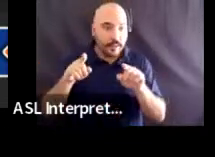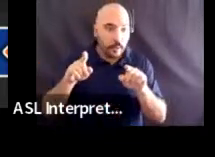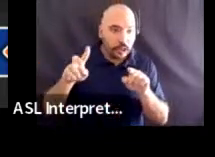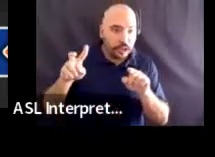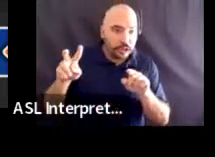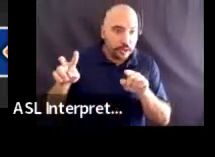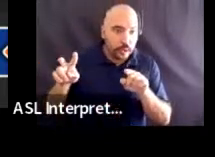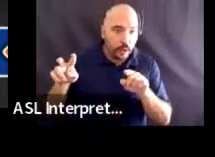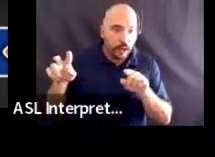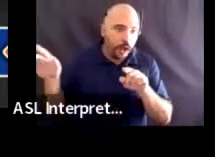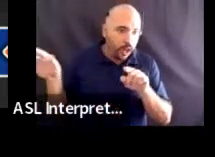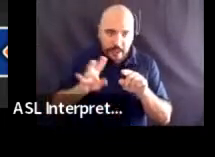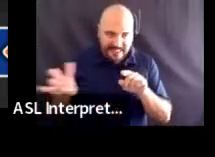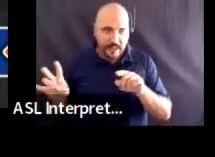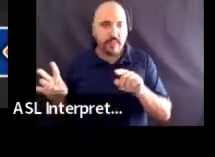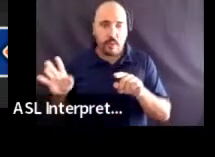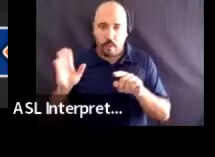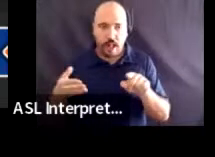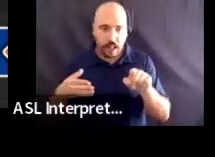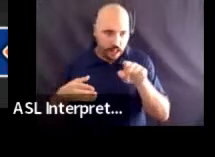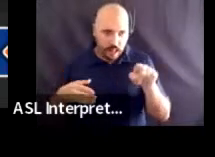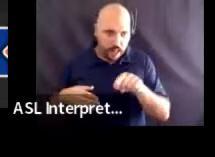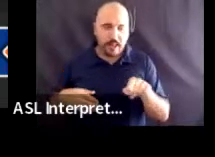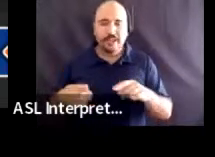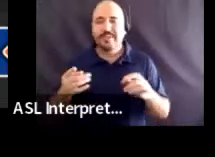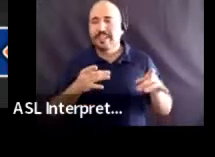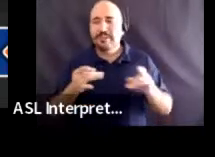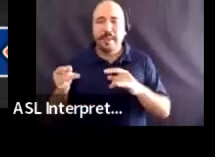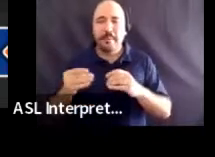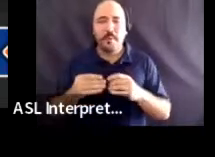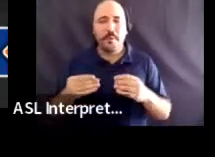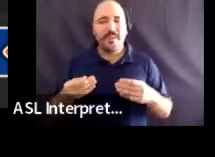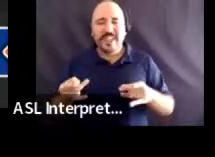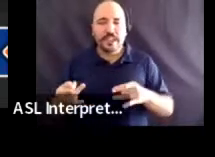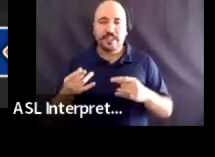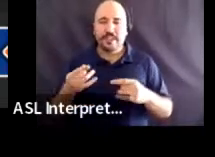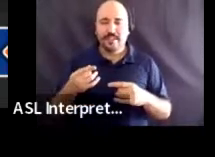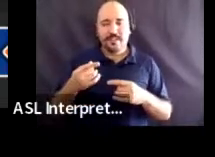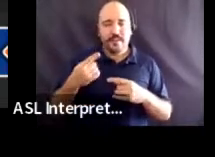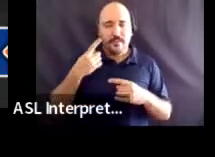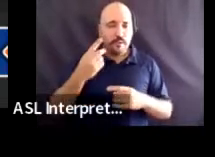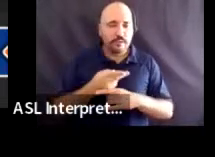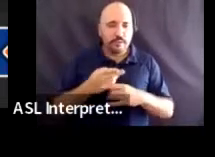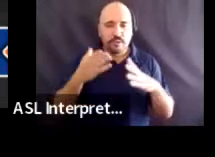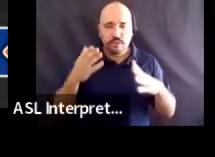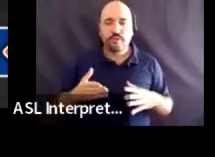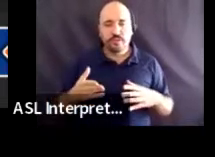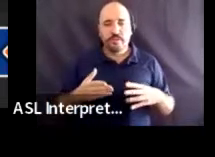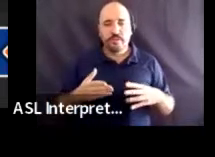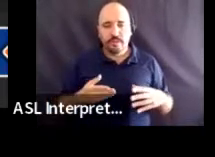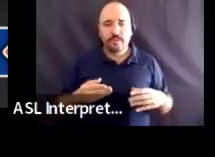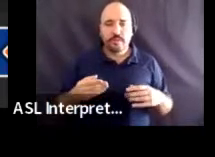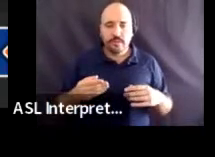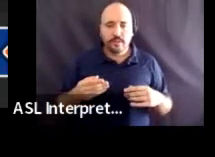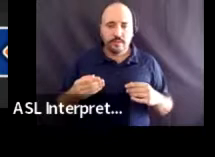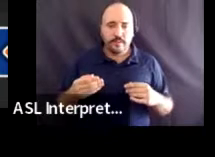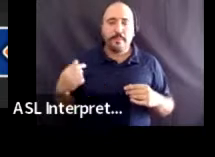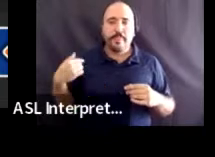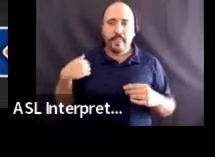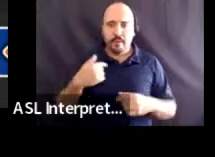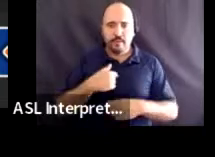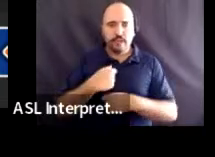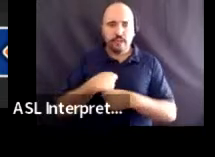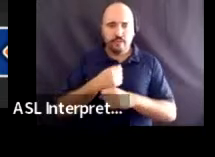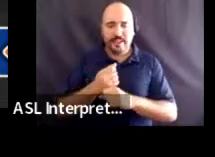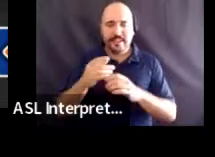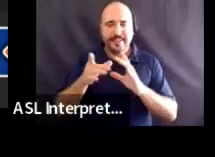to streamline that process and make it more efficient for users. And then we created statements.